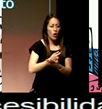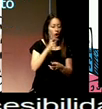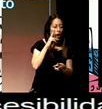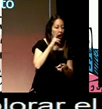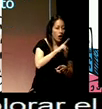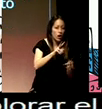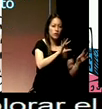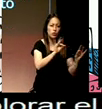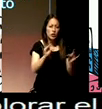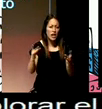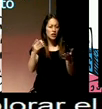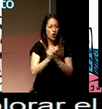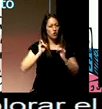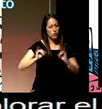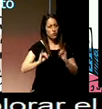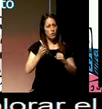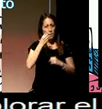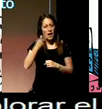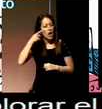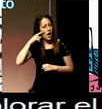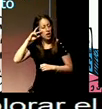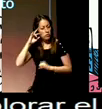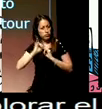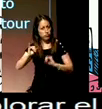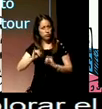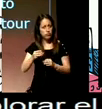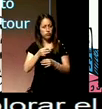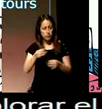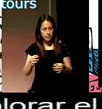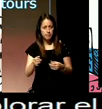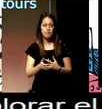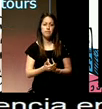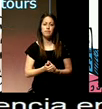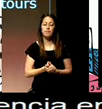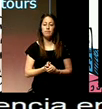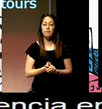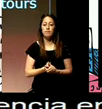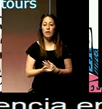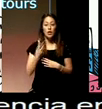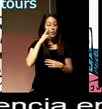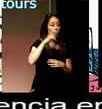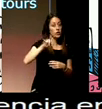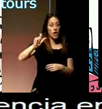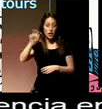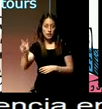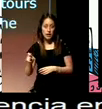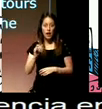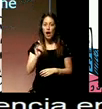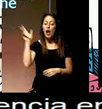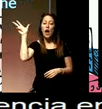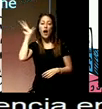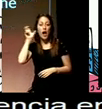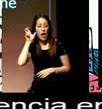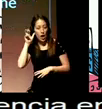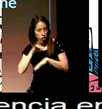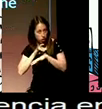guided tours are more and more widely used, as well as audio guides, the possibility to touch the archaeological